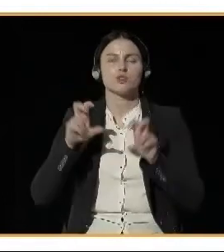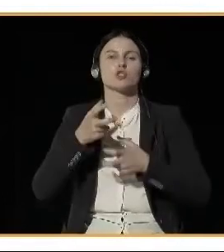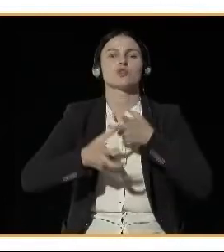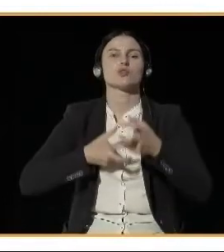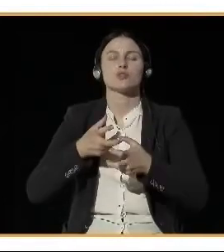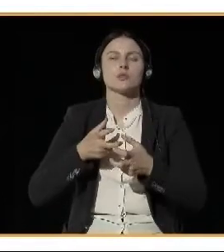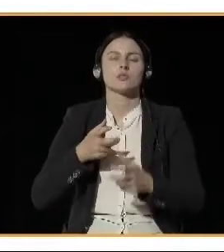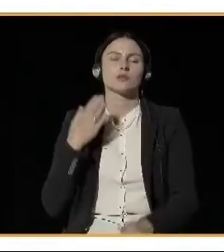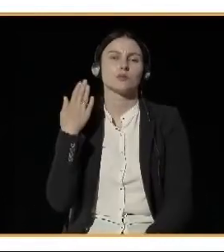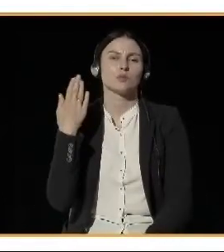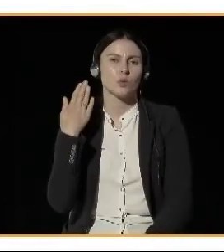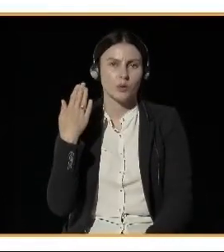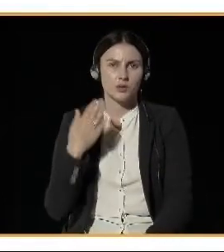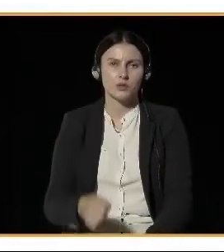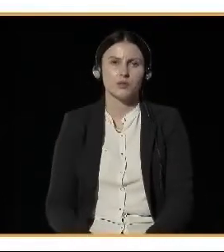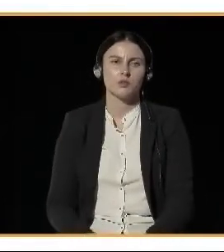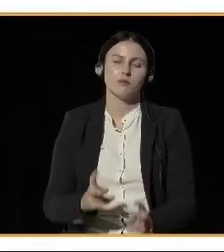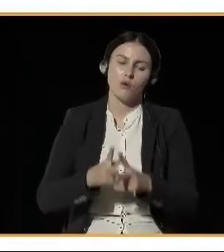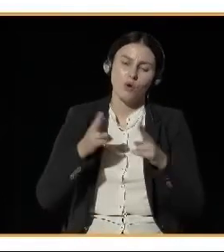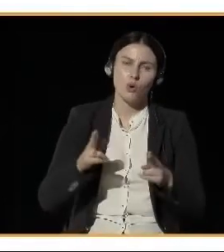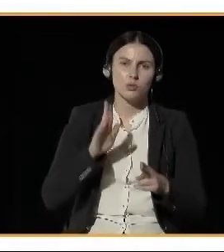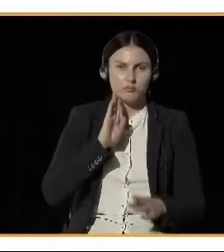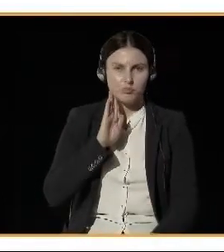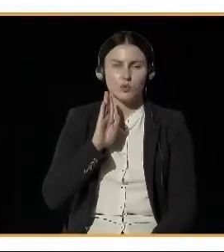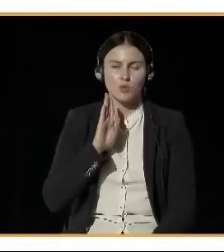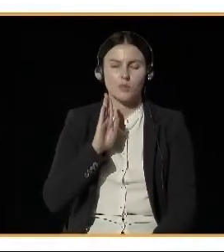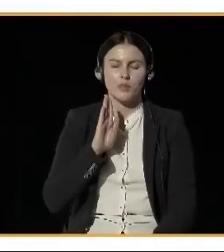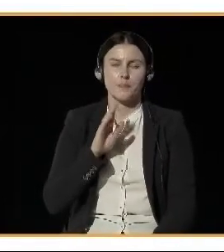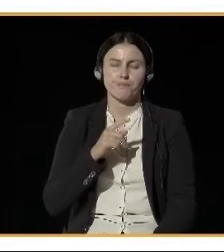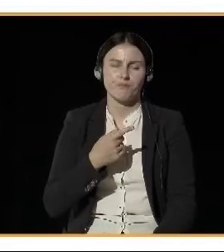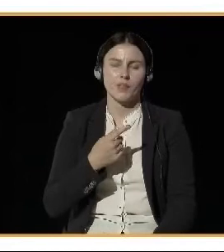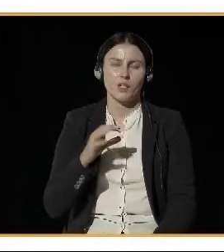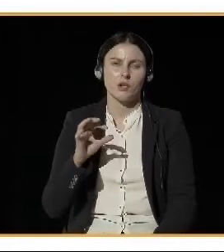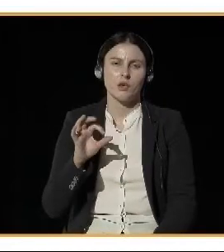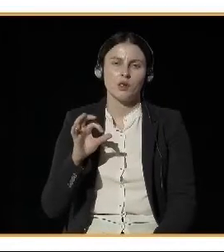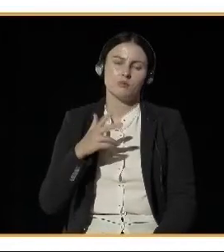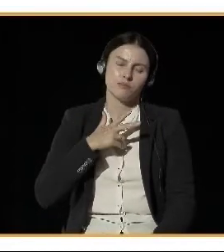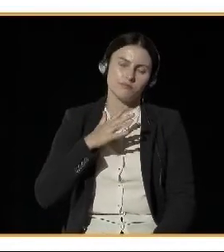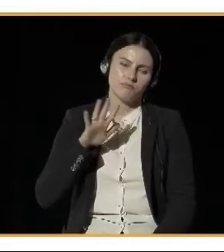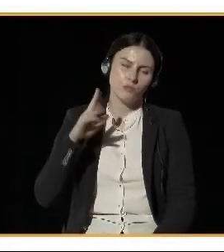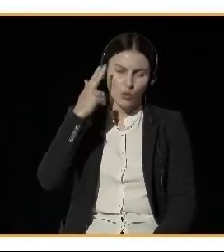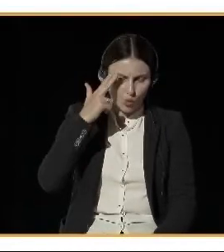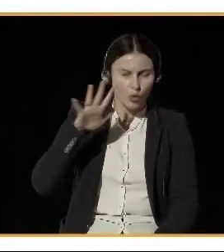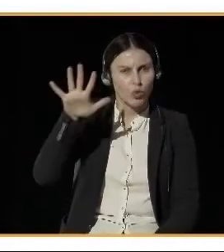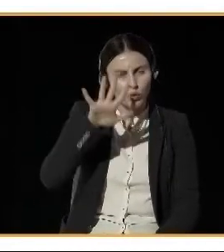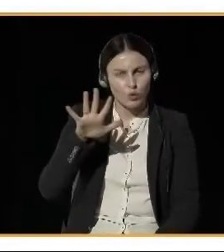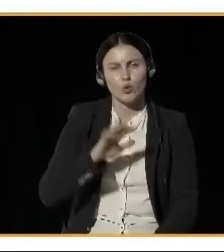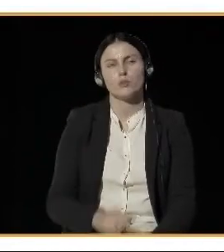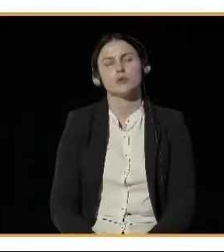So they might be reluctant to repeat that today, and this might be the reason why they